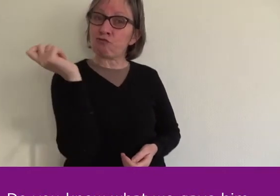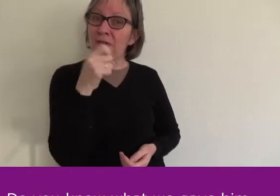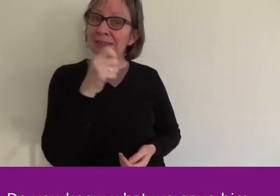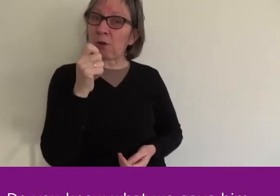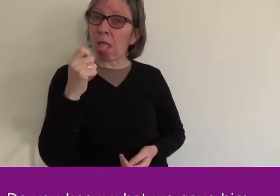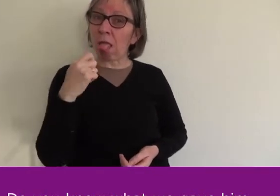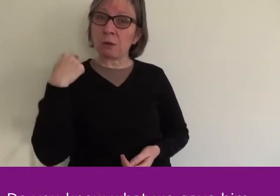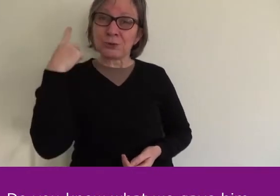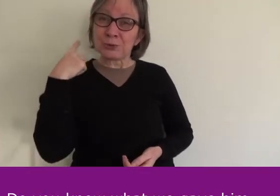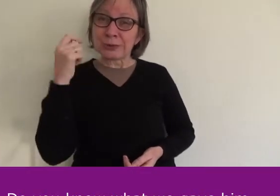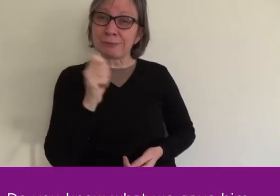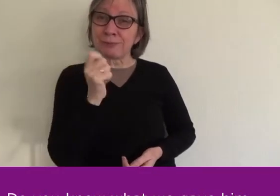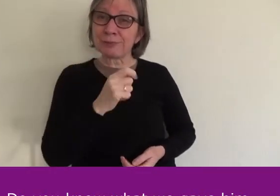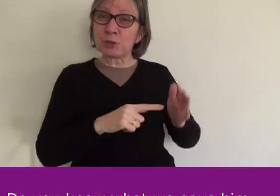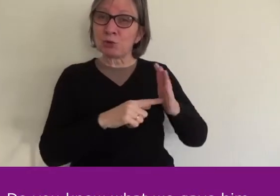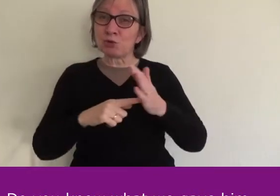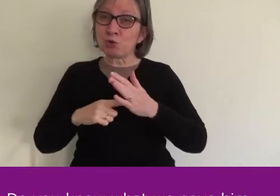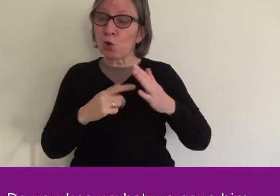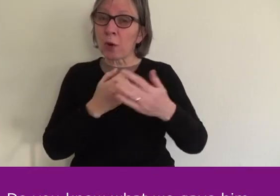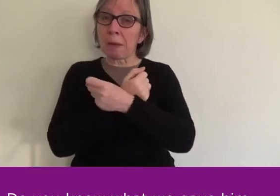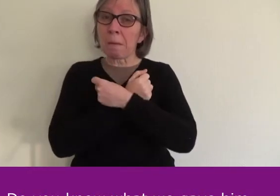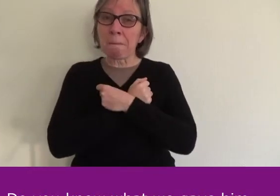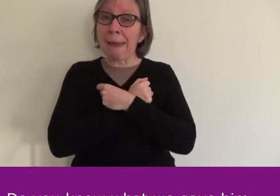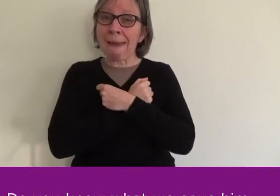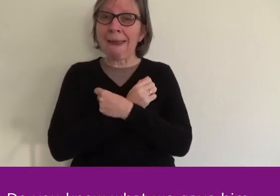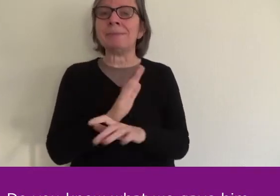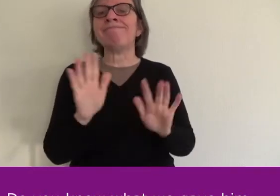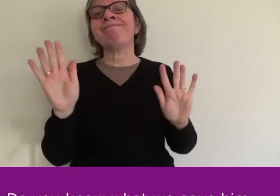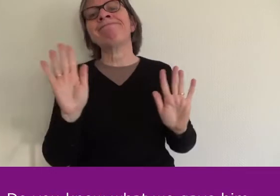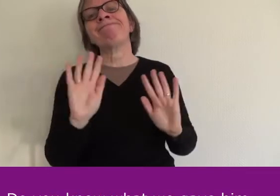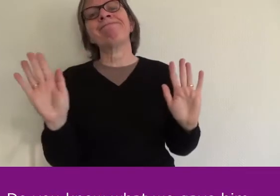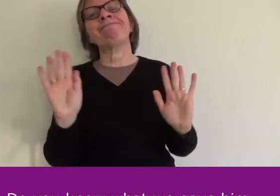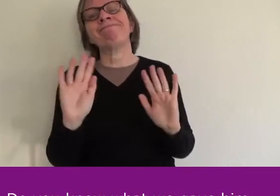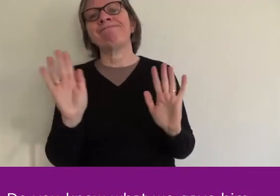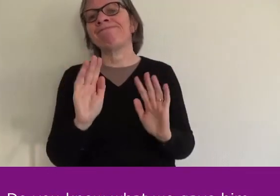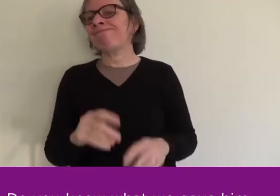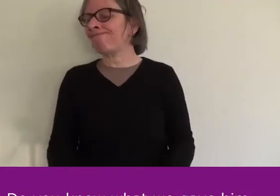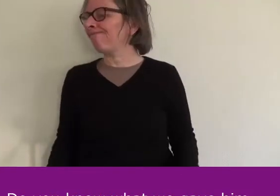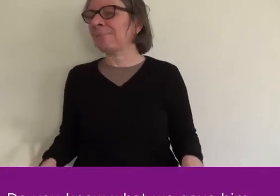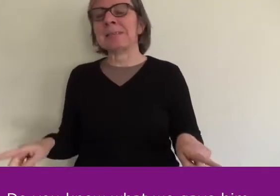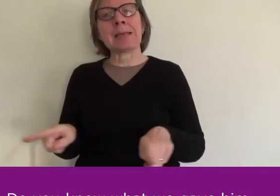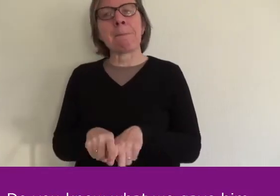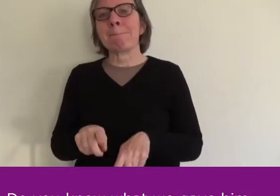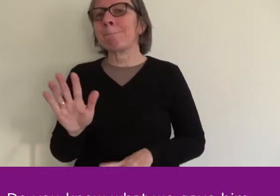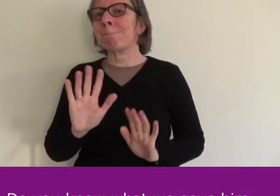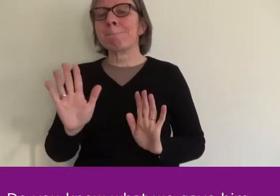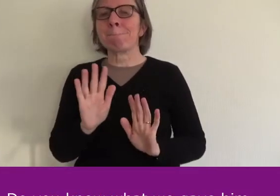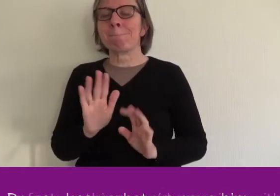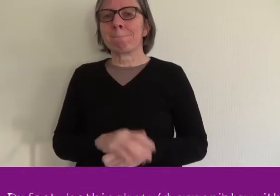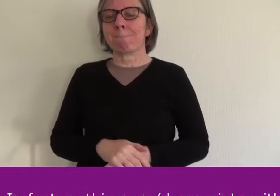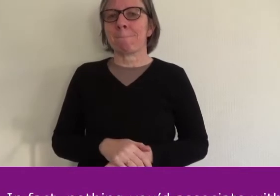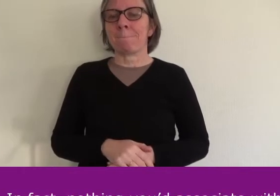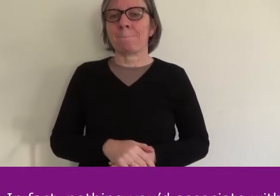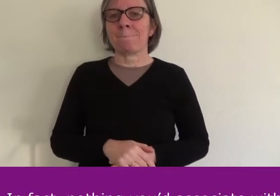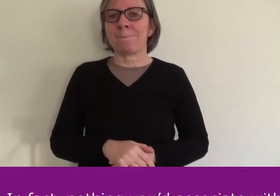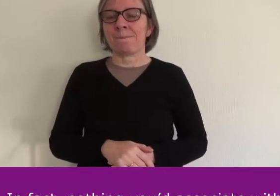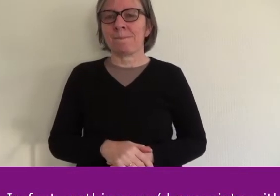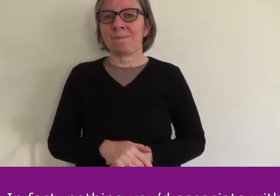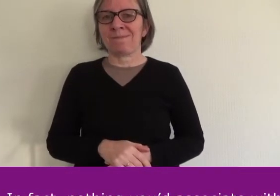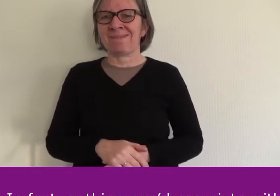rattle? A toy? A teddy bear? No, nothing like that. In